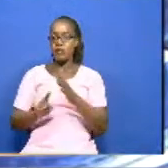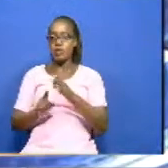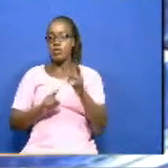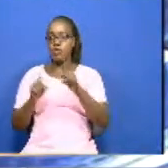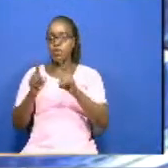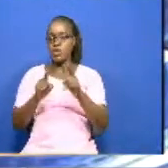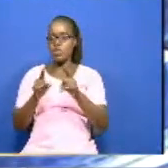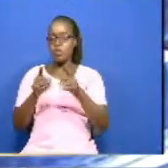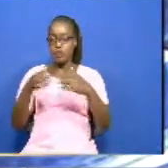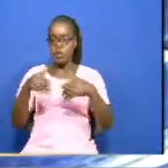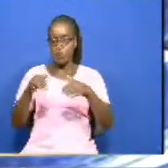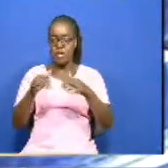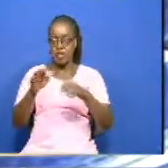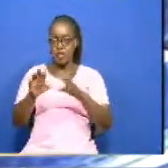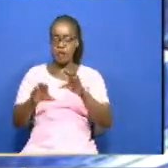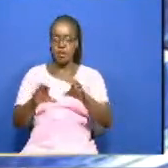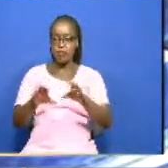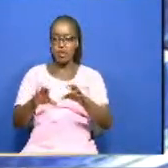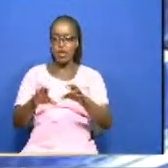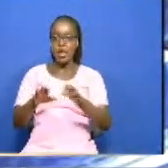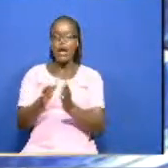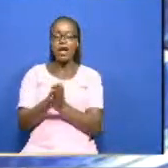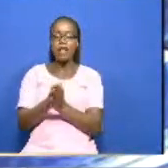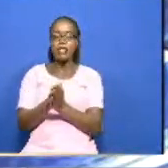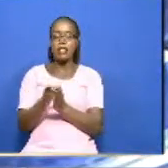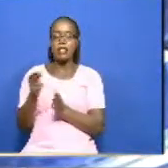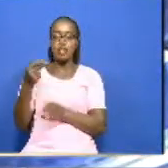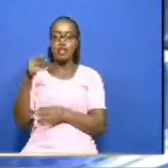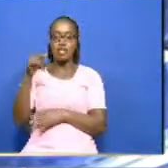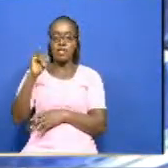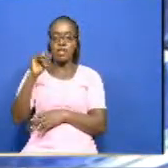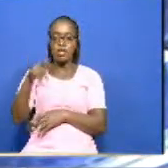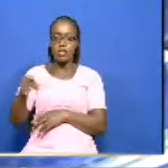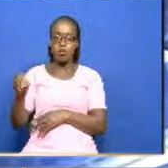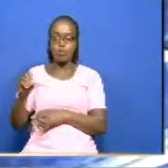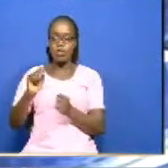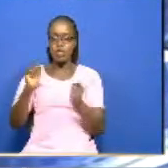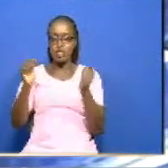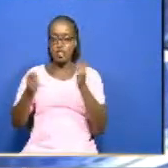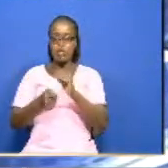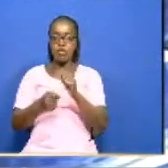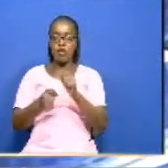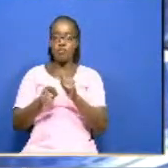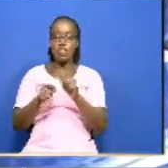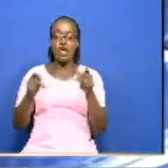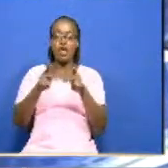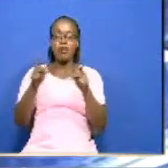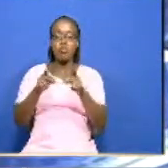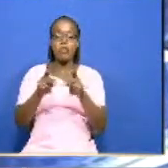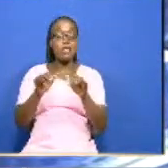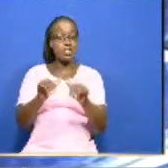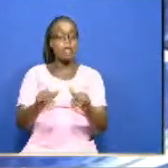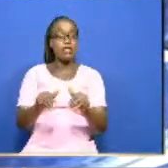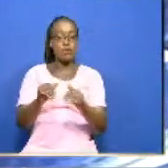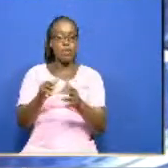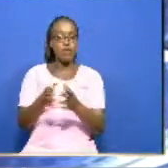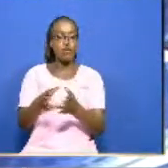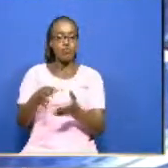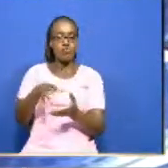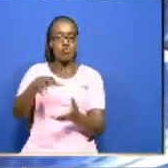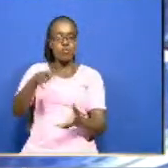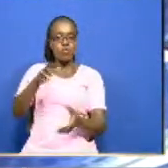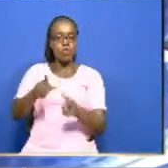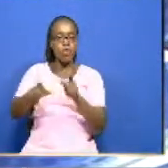Wildlife identified hippo as the new killer in town, owing to change of their habitat occasioned by the swelling phenomenon